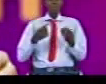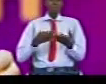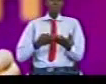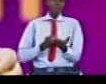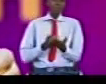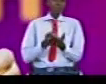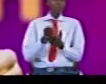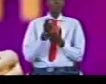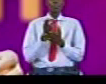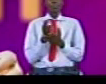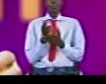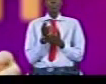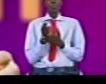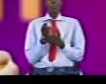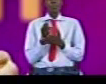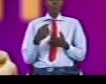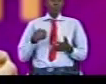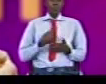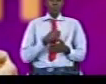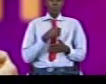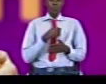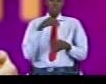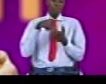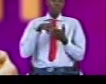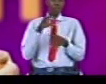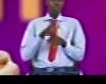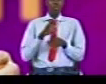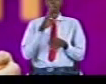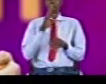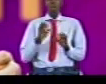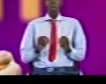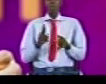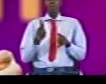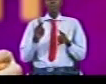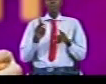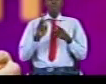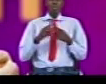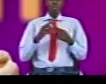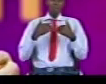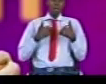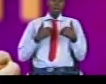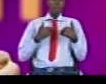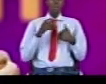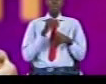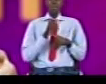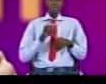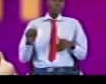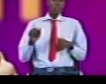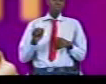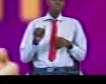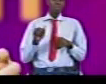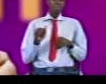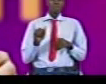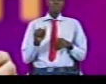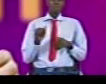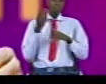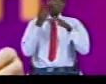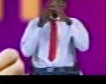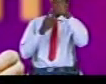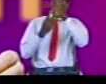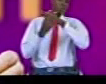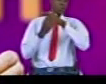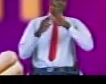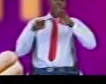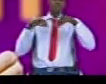We in this church, we are privileged to have the vision given through our Father in the Lord